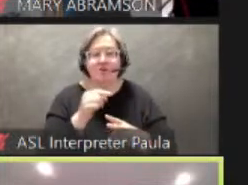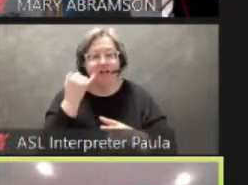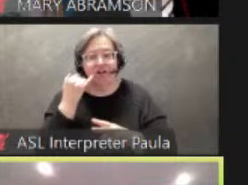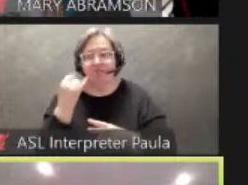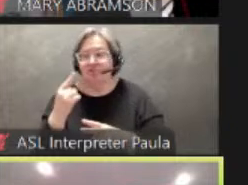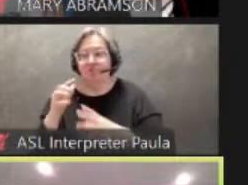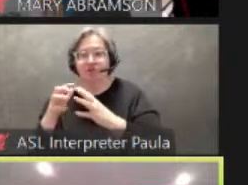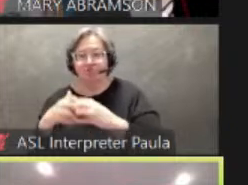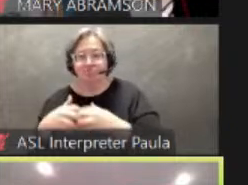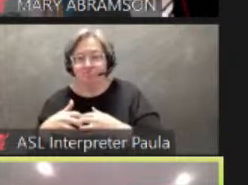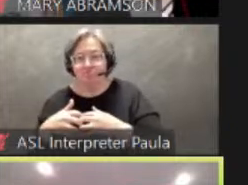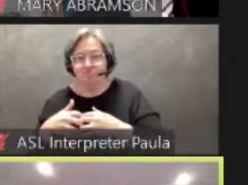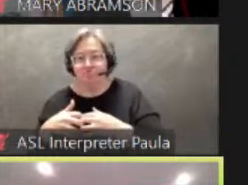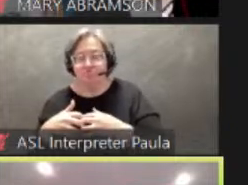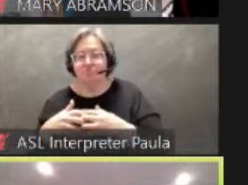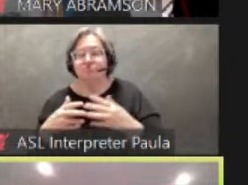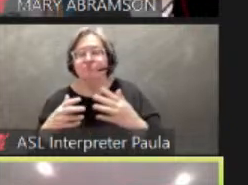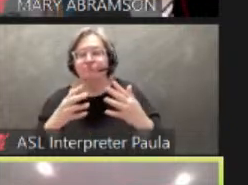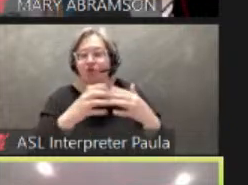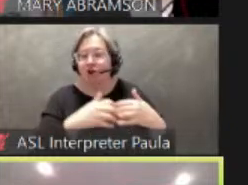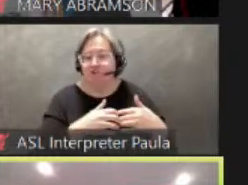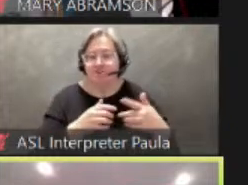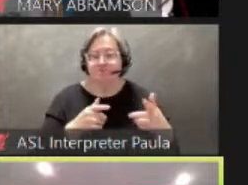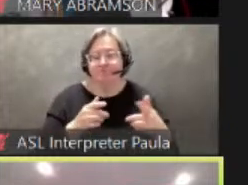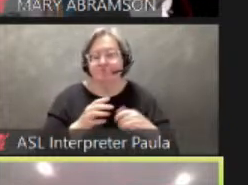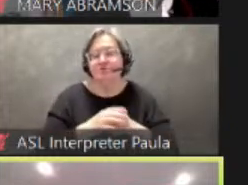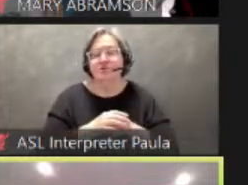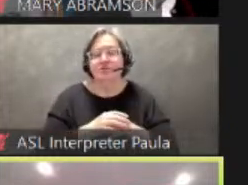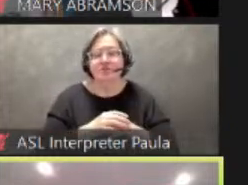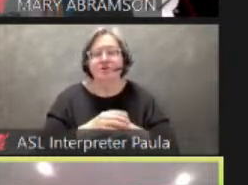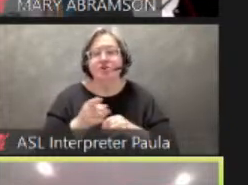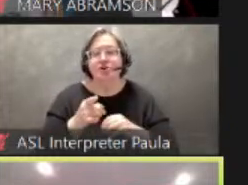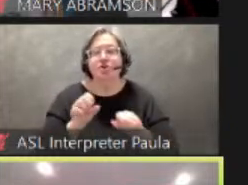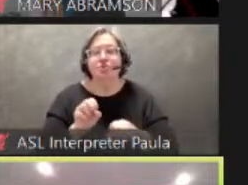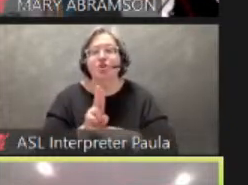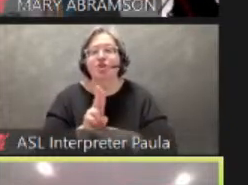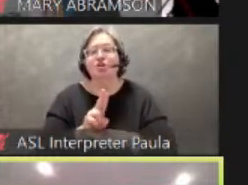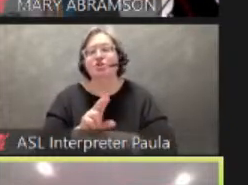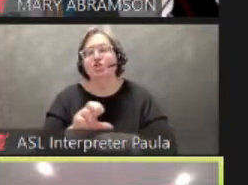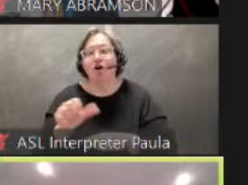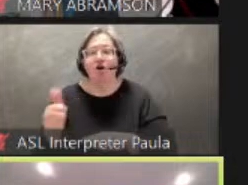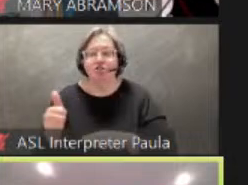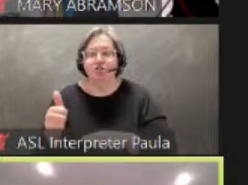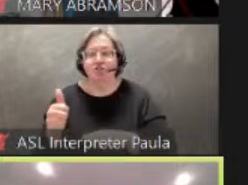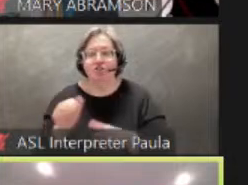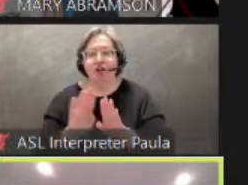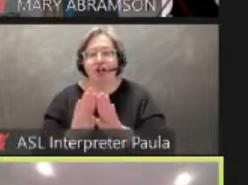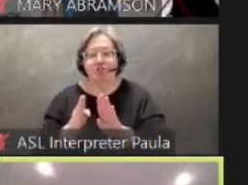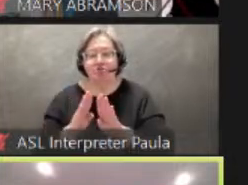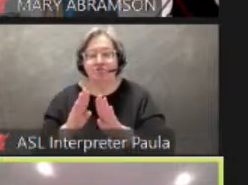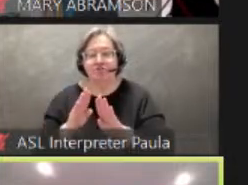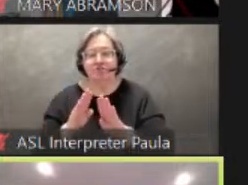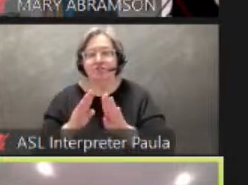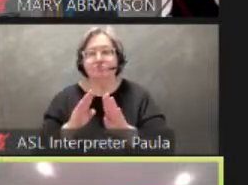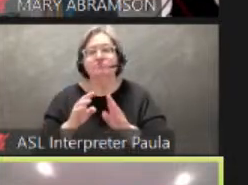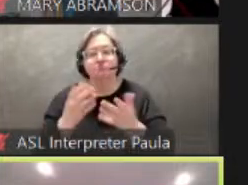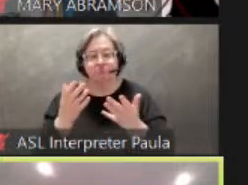went down at that station, then you could use the alternative entrance to get